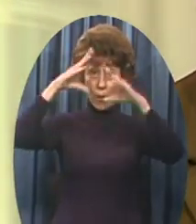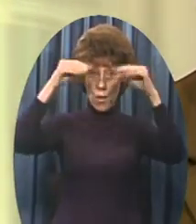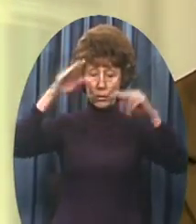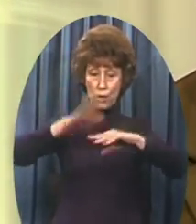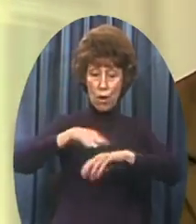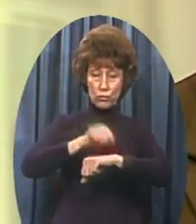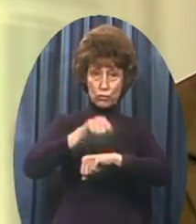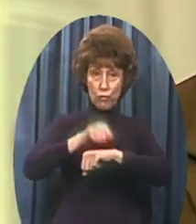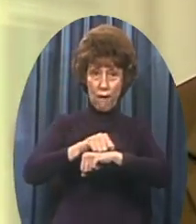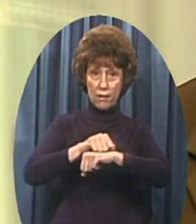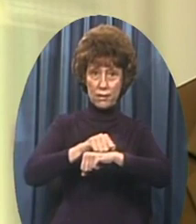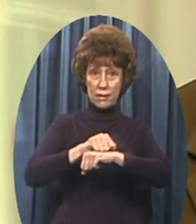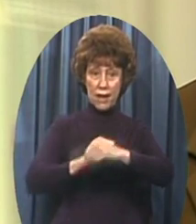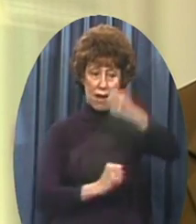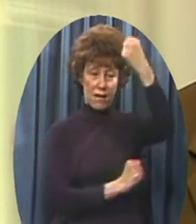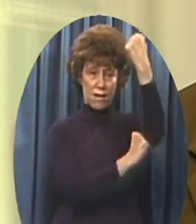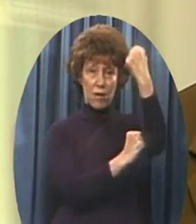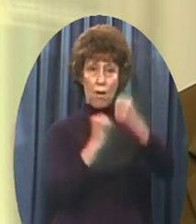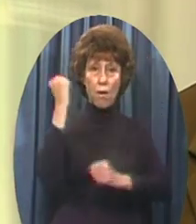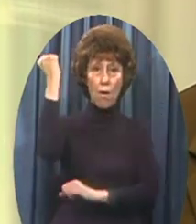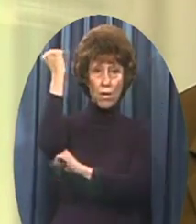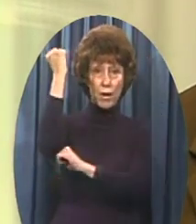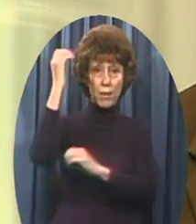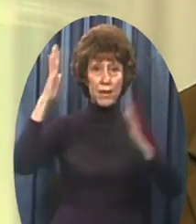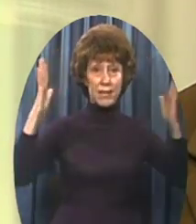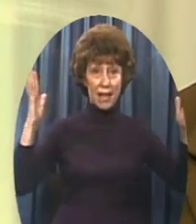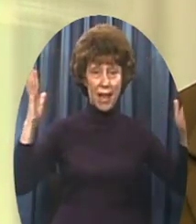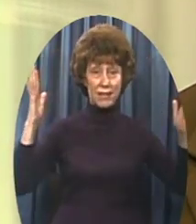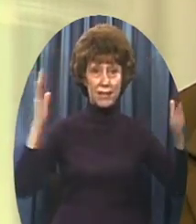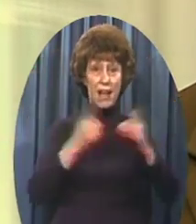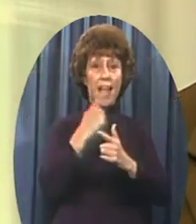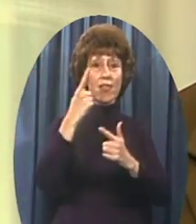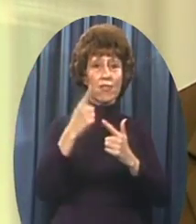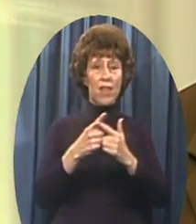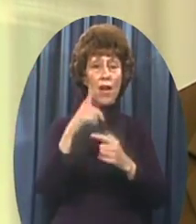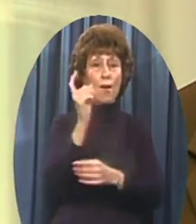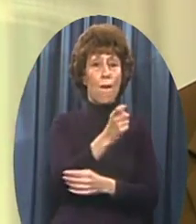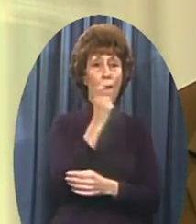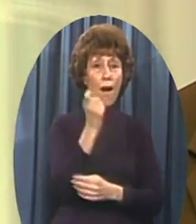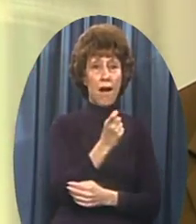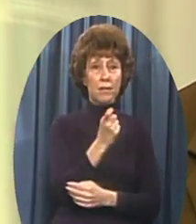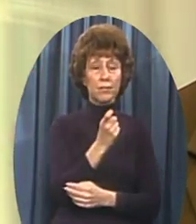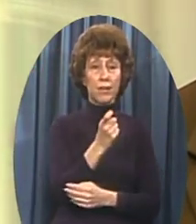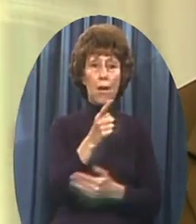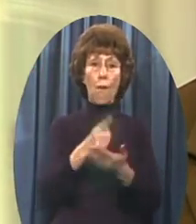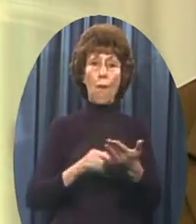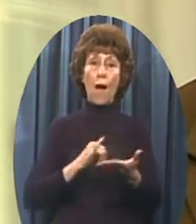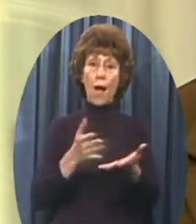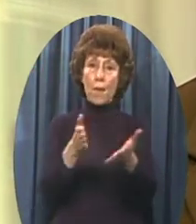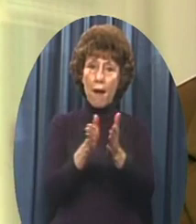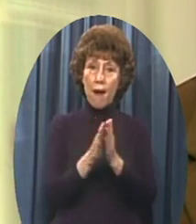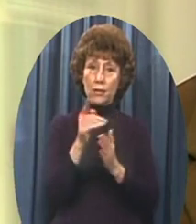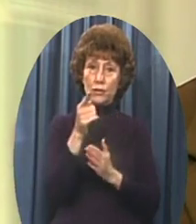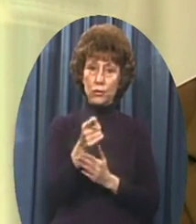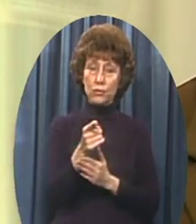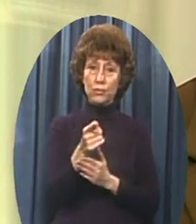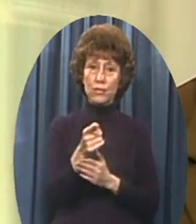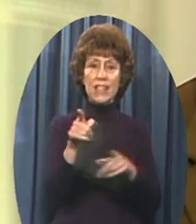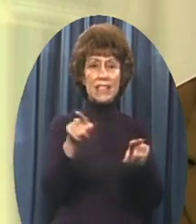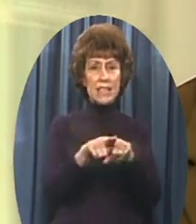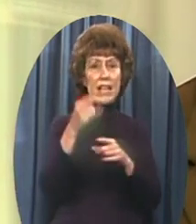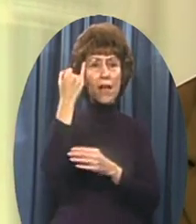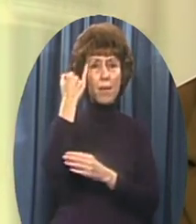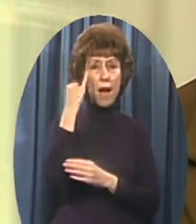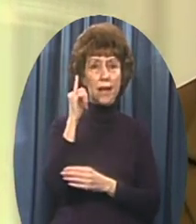throughout. And what I'm simply asking all of us here, and you in the audience there, in the television audience, to hold up